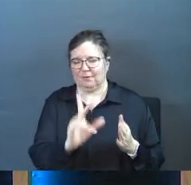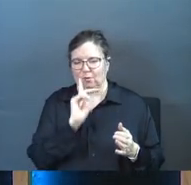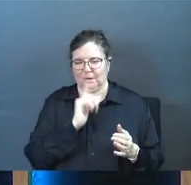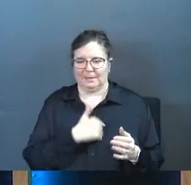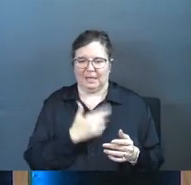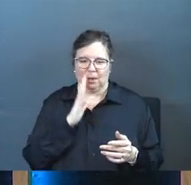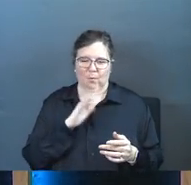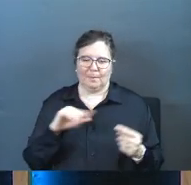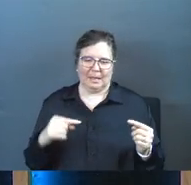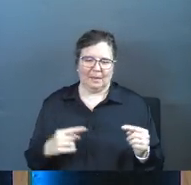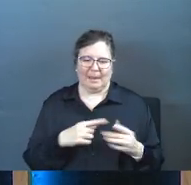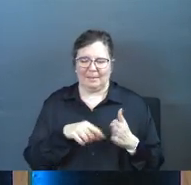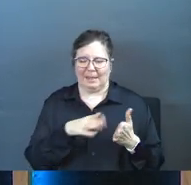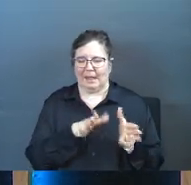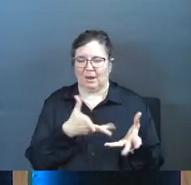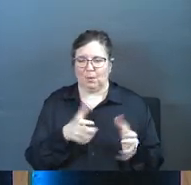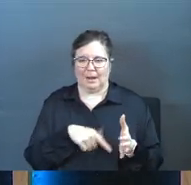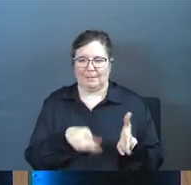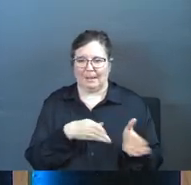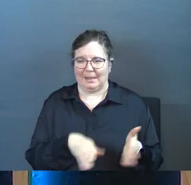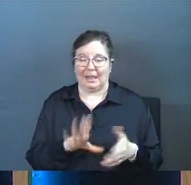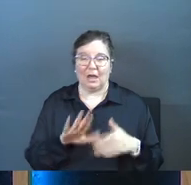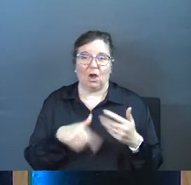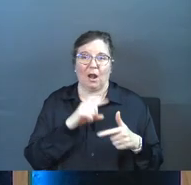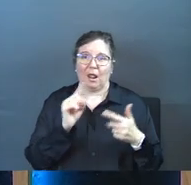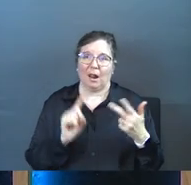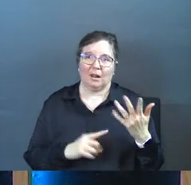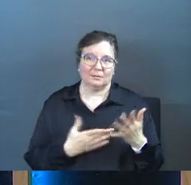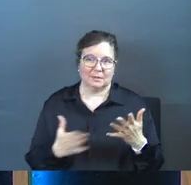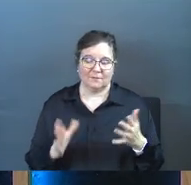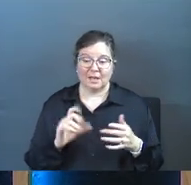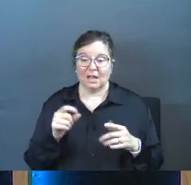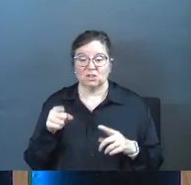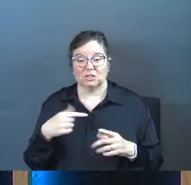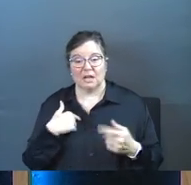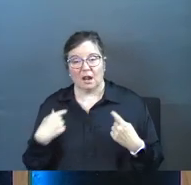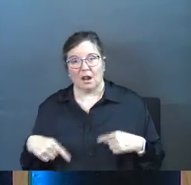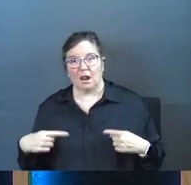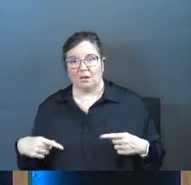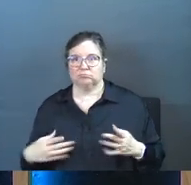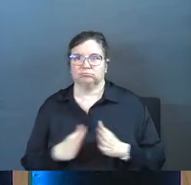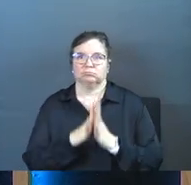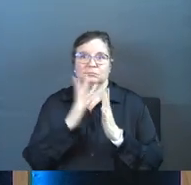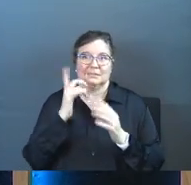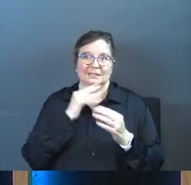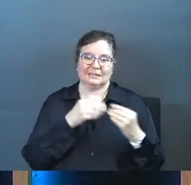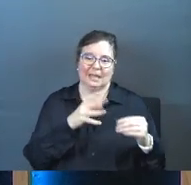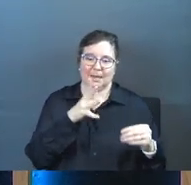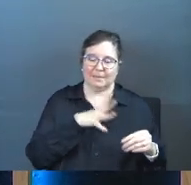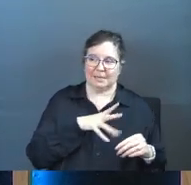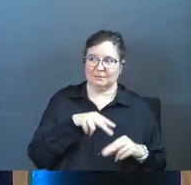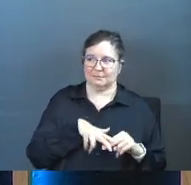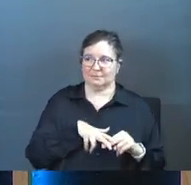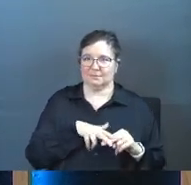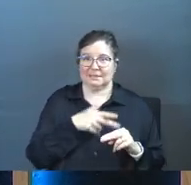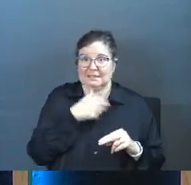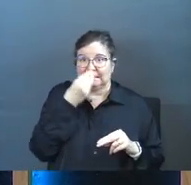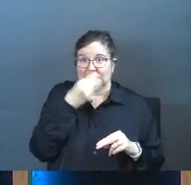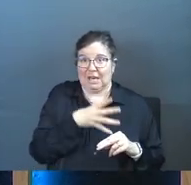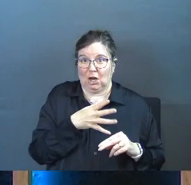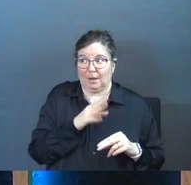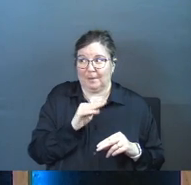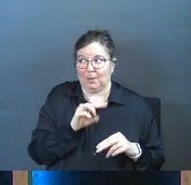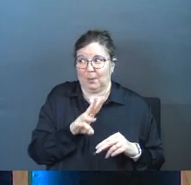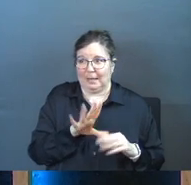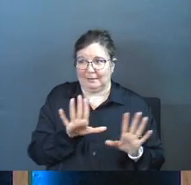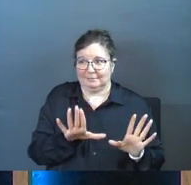for me. It's going to be a payment plan. I don't want a payment plan, like all of this kind of stuff. And she and I are at odds. Salesmen don't care, by the